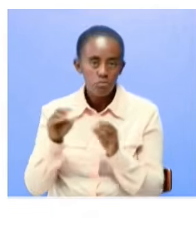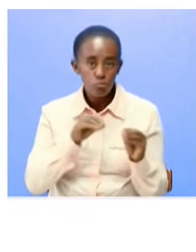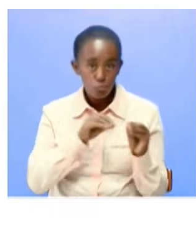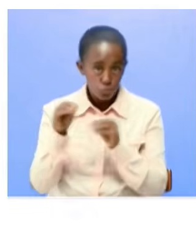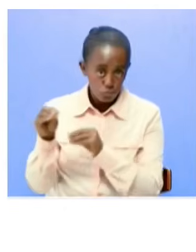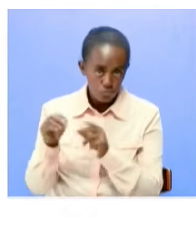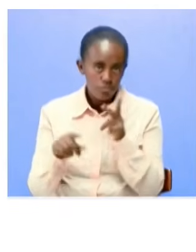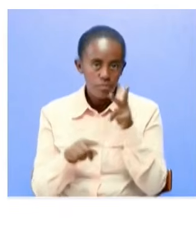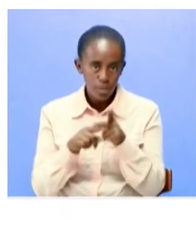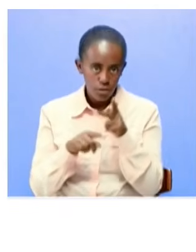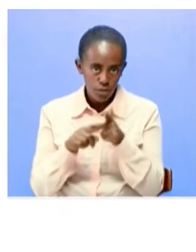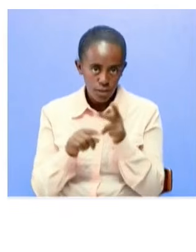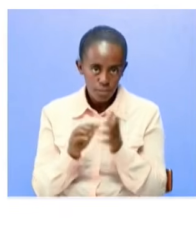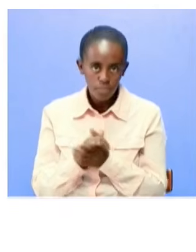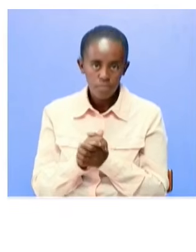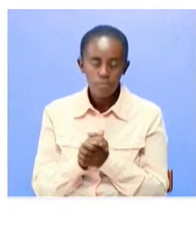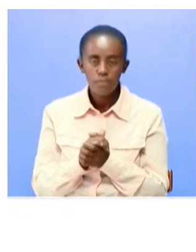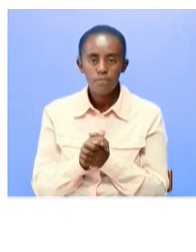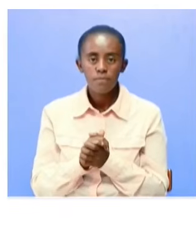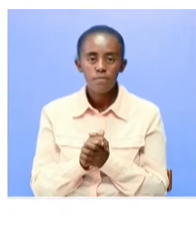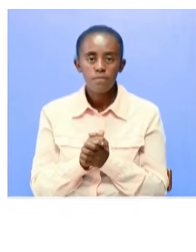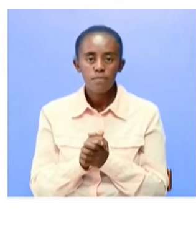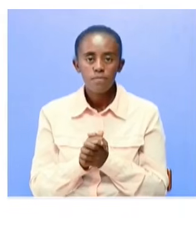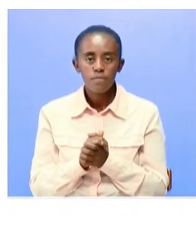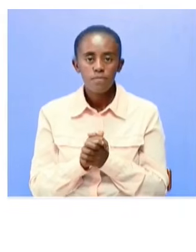Number 3,